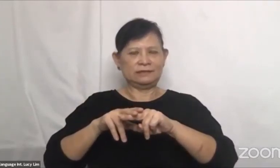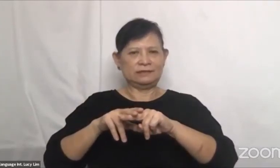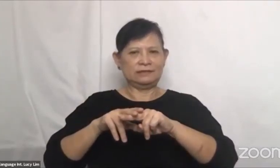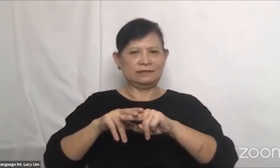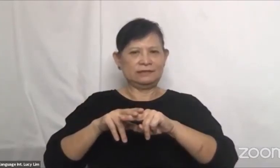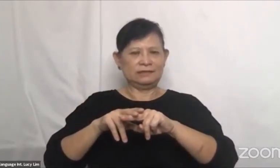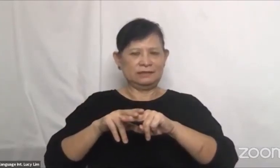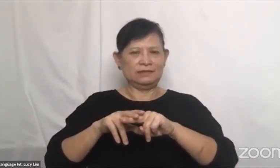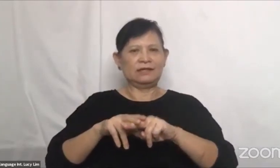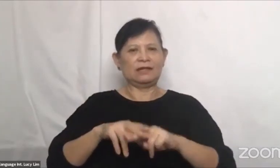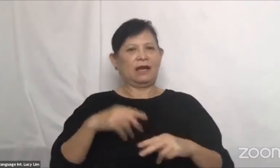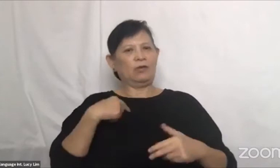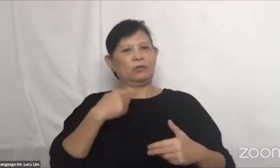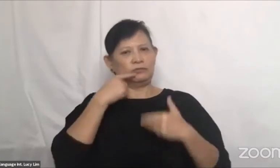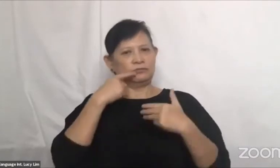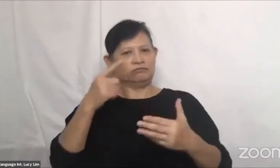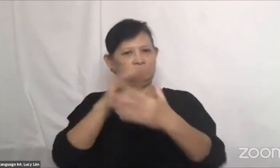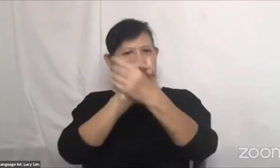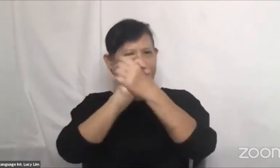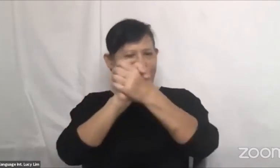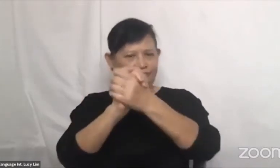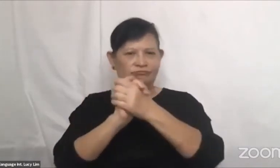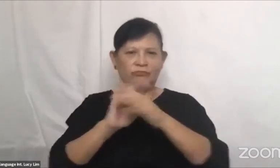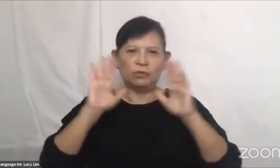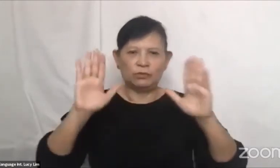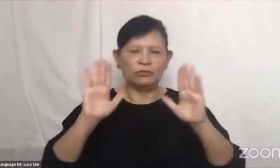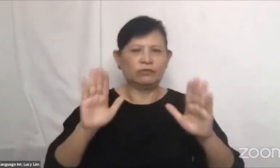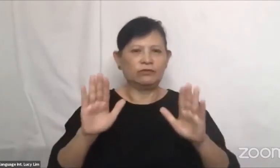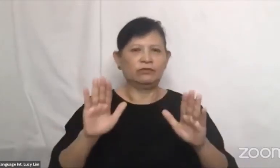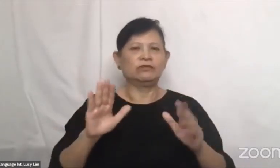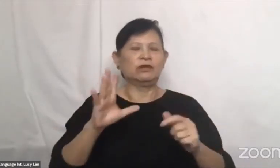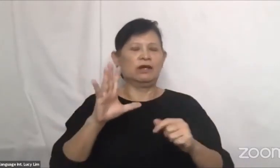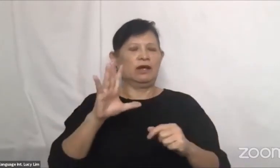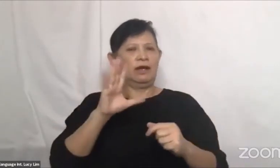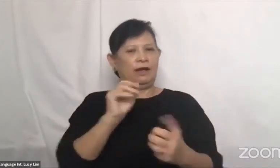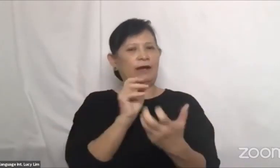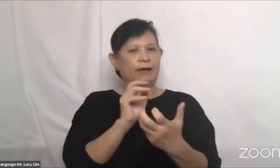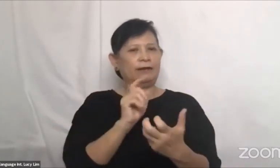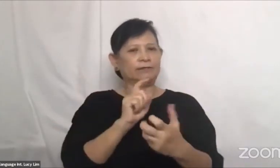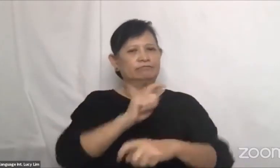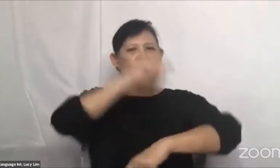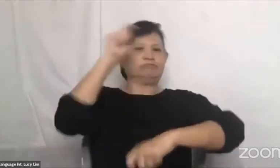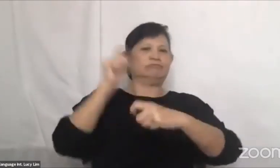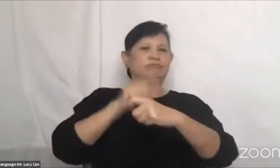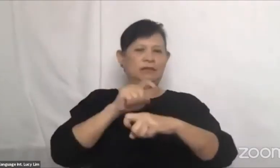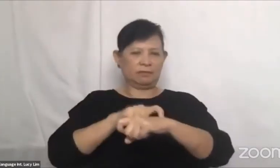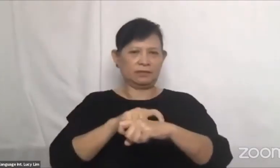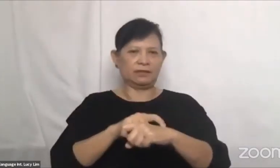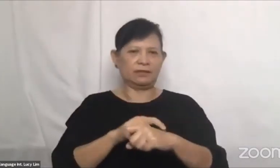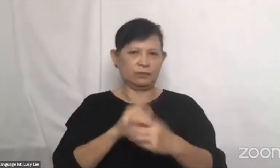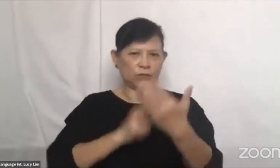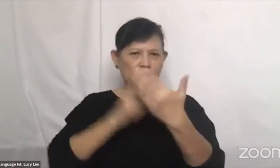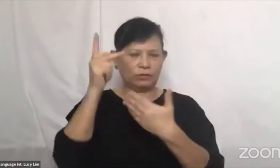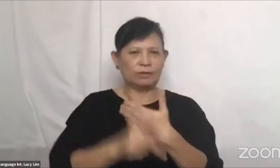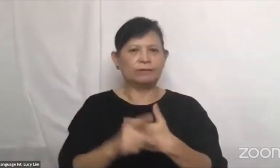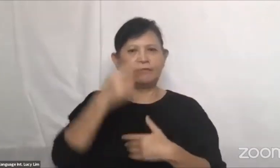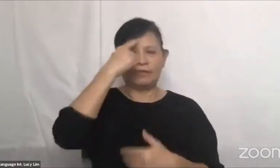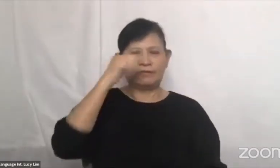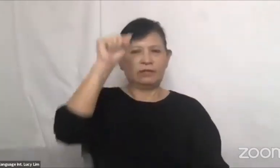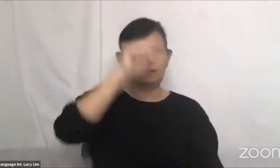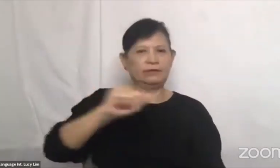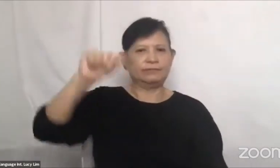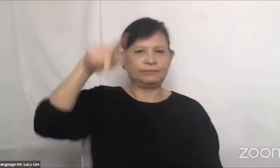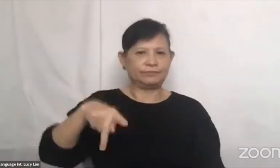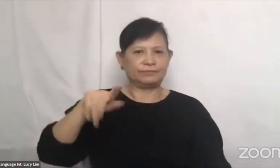wonderful session, an excellent topic, very timely. Just a couple of comments. For the Asia Pacific